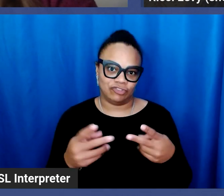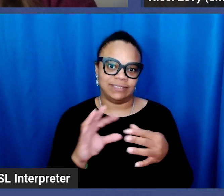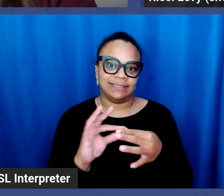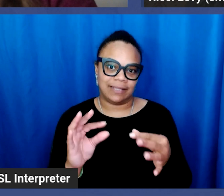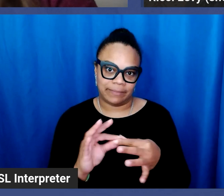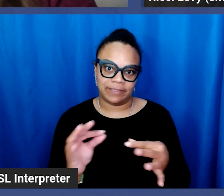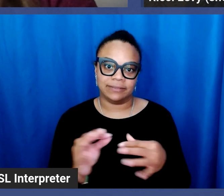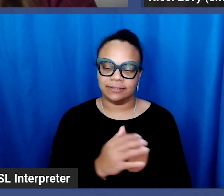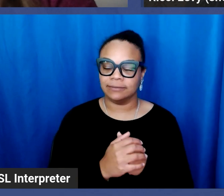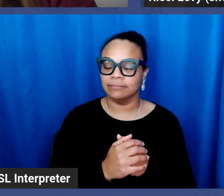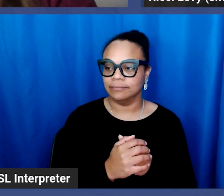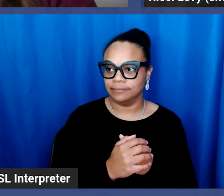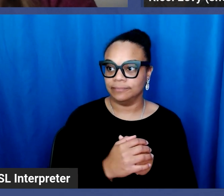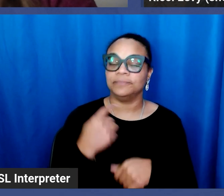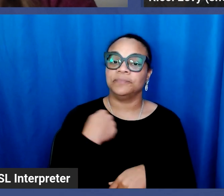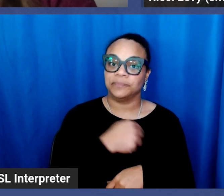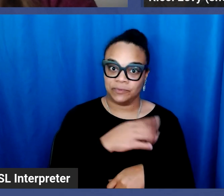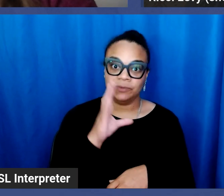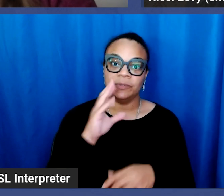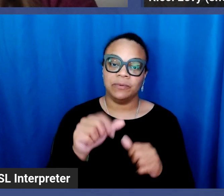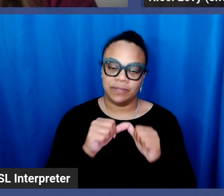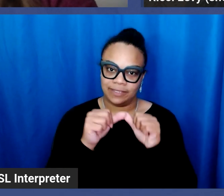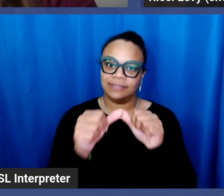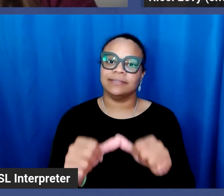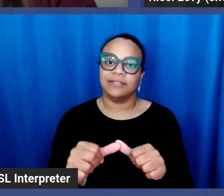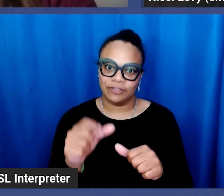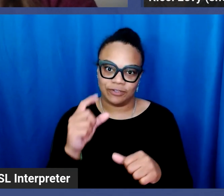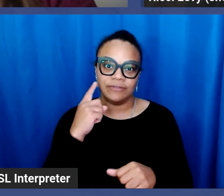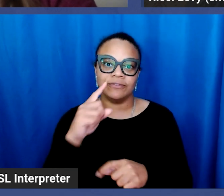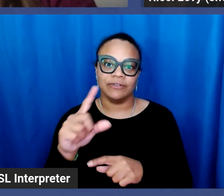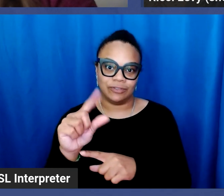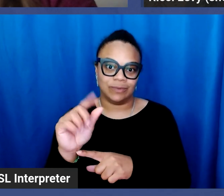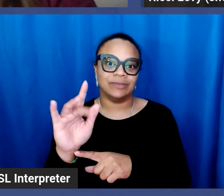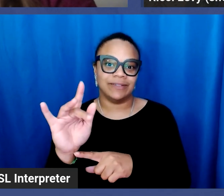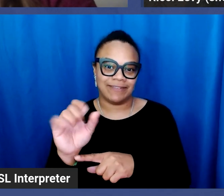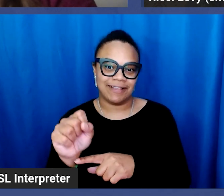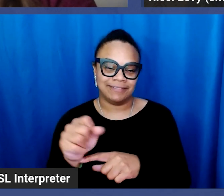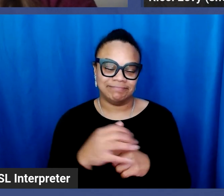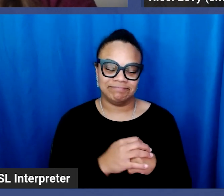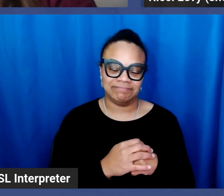statements. And we will continue that into 2025.